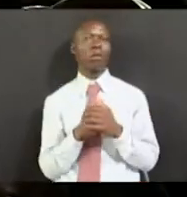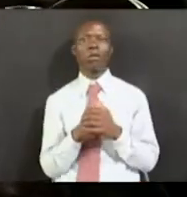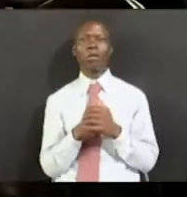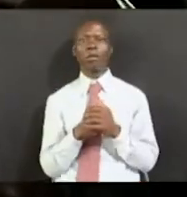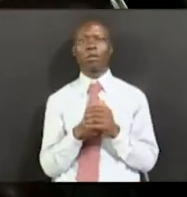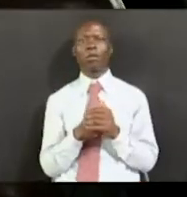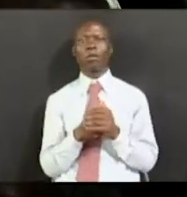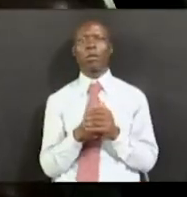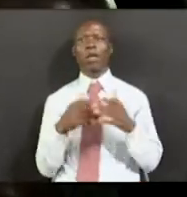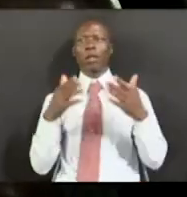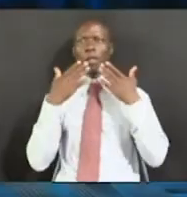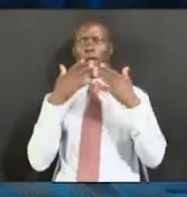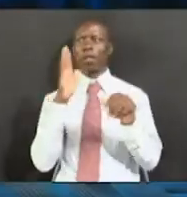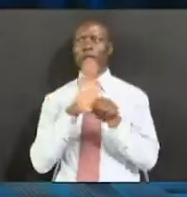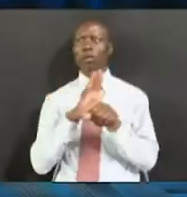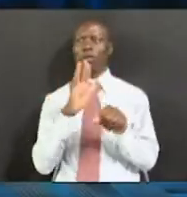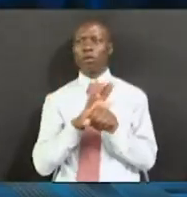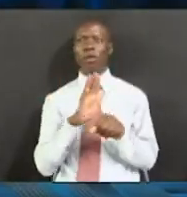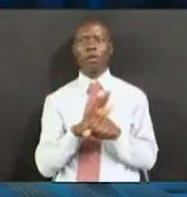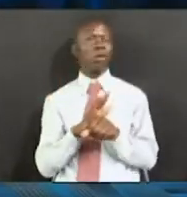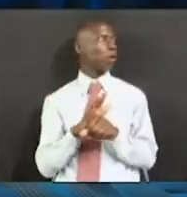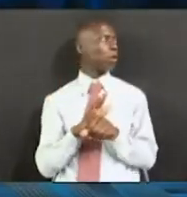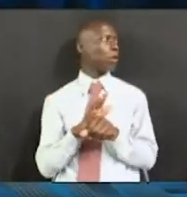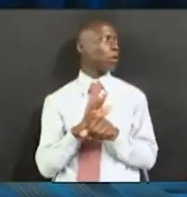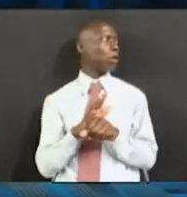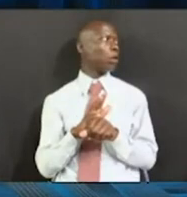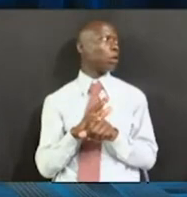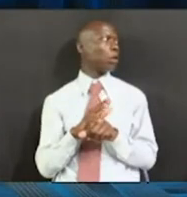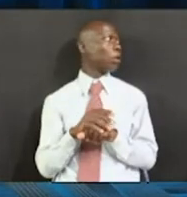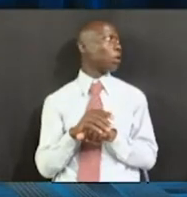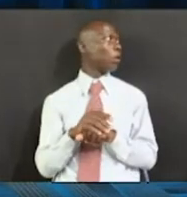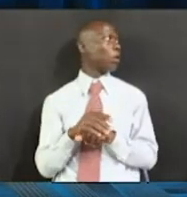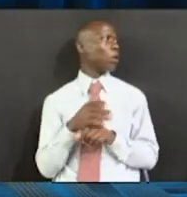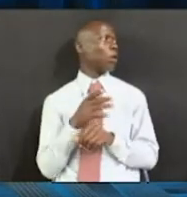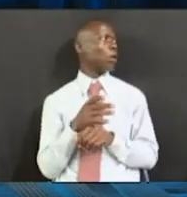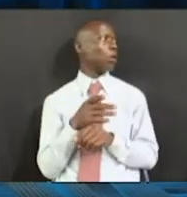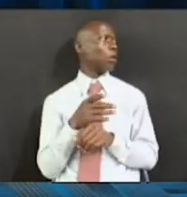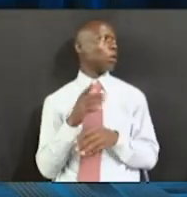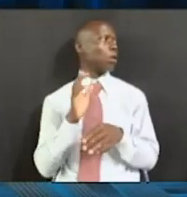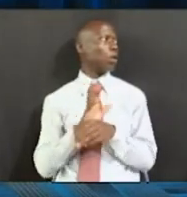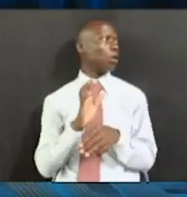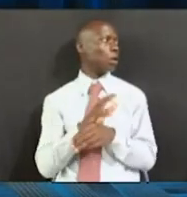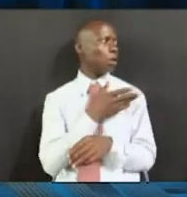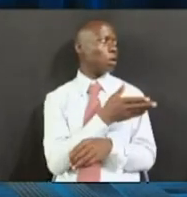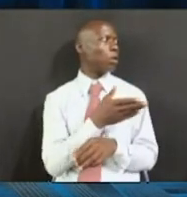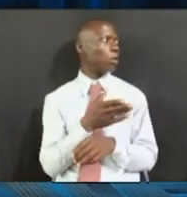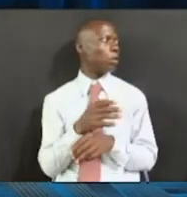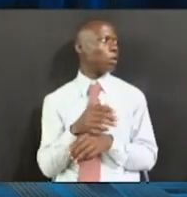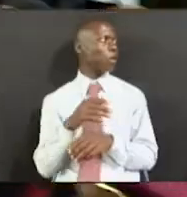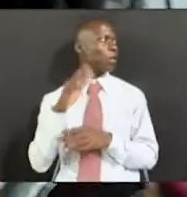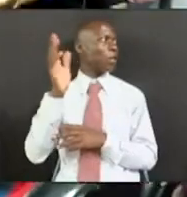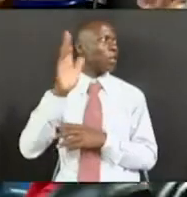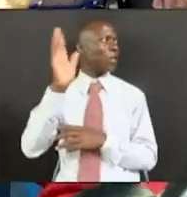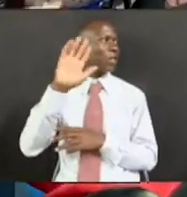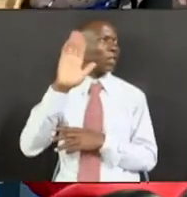Amen. Thank you so much. You may be seated. Senior pastor, this is your church. You can wave to us now.